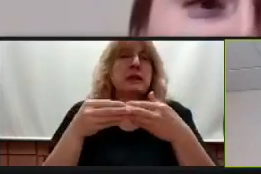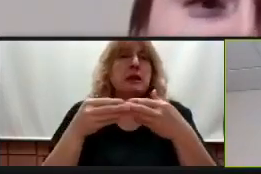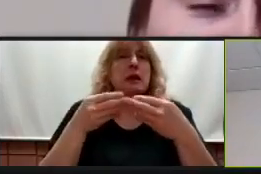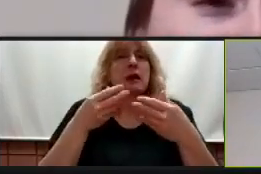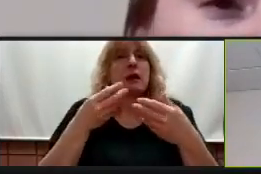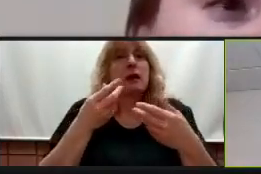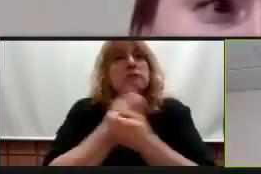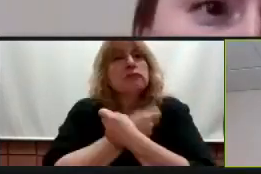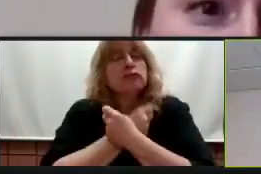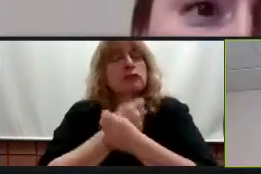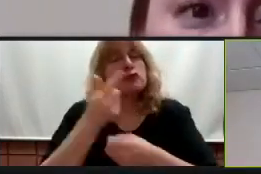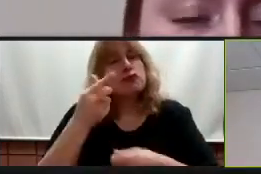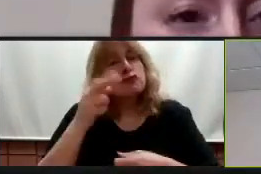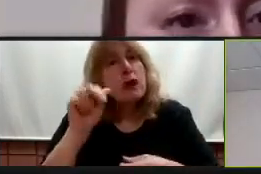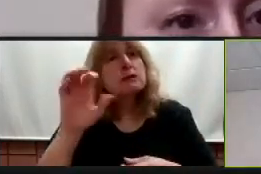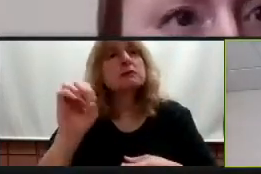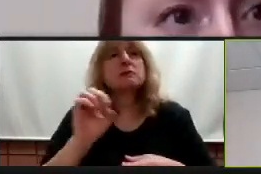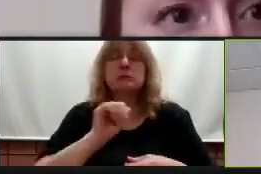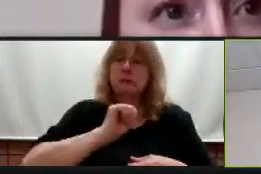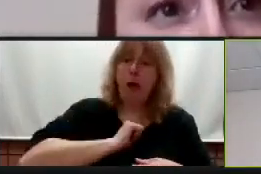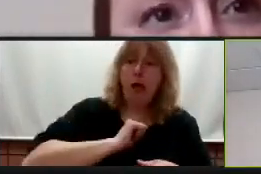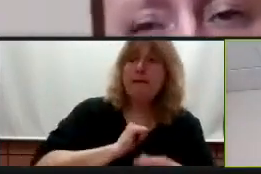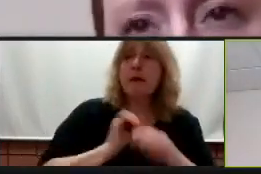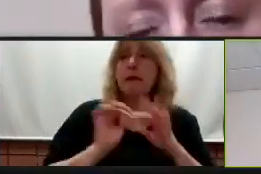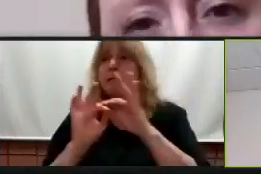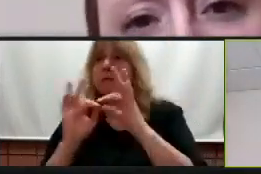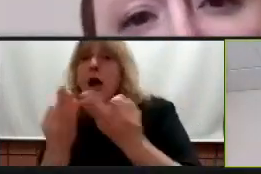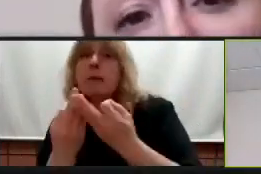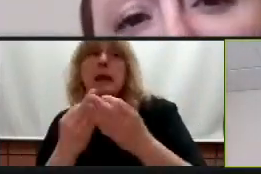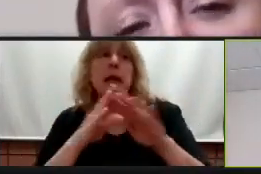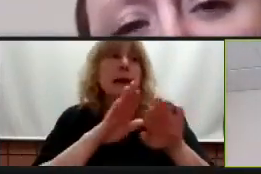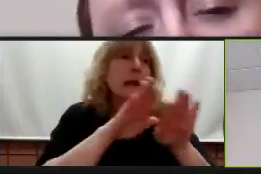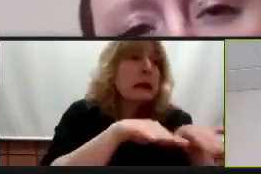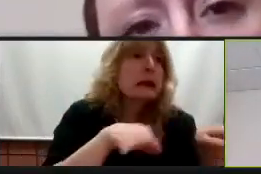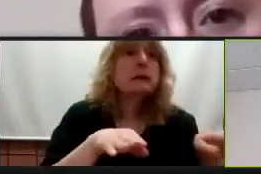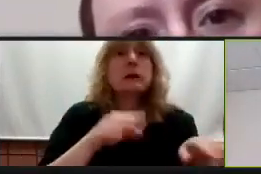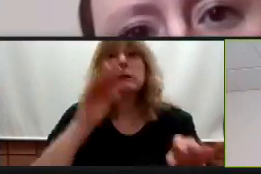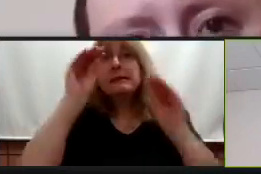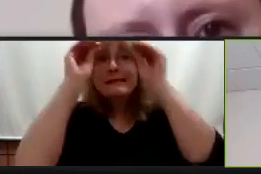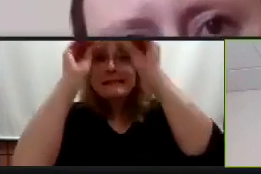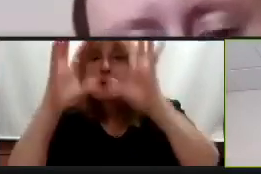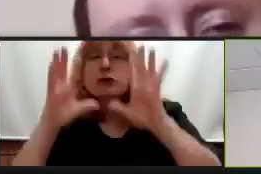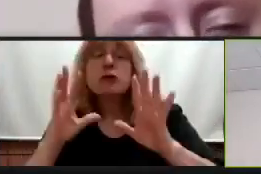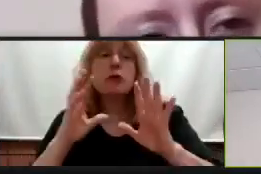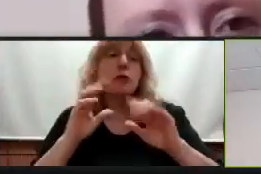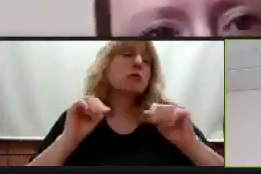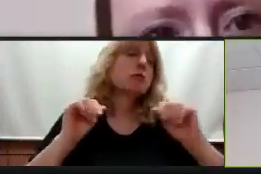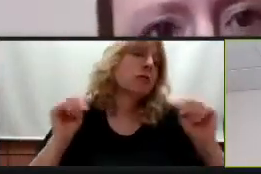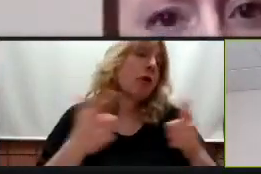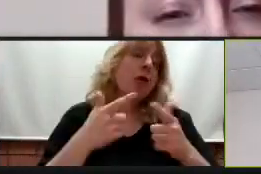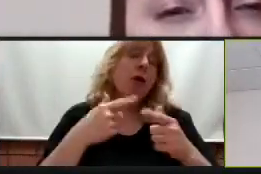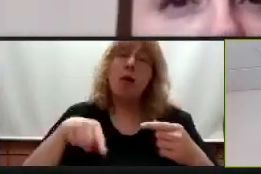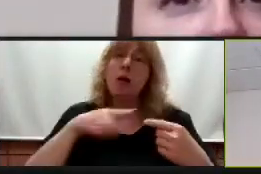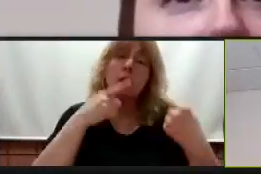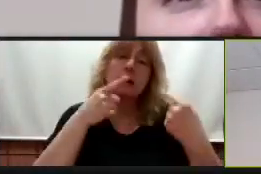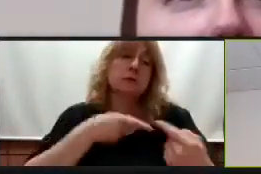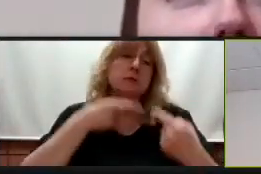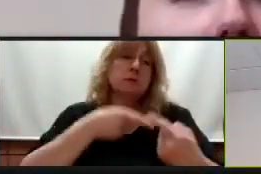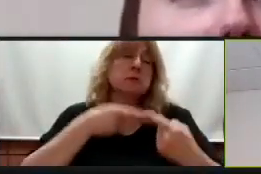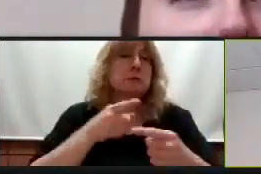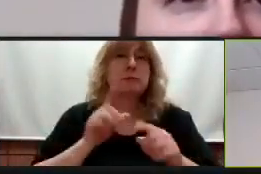grace, giving our families grace, giving our kids grace, giving the teachers grace. Everybody right now is struggling in their own ways. And I